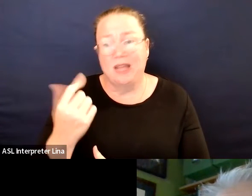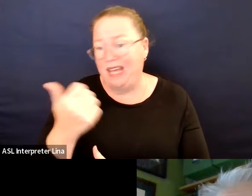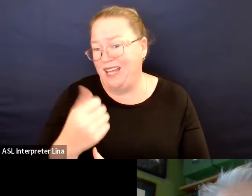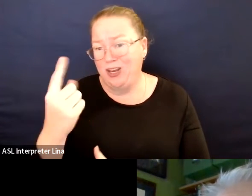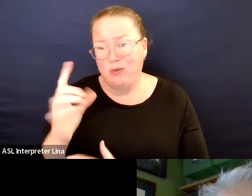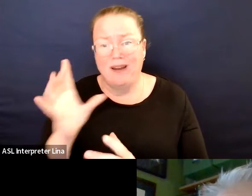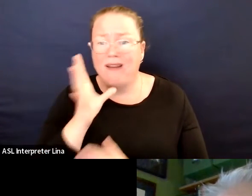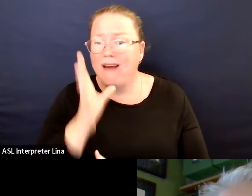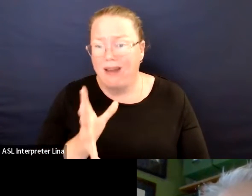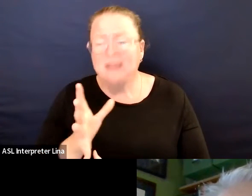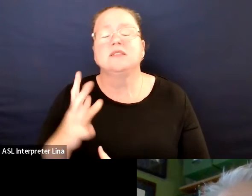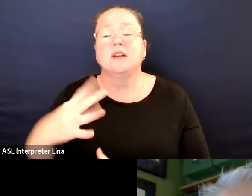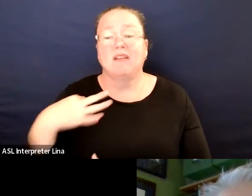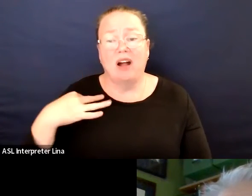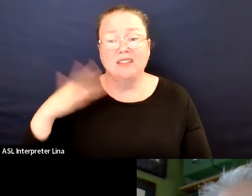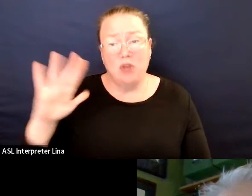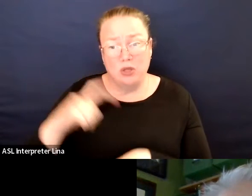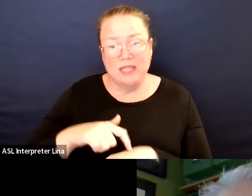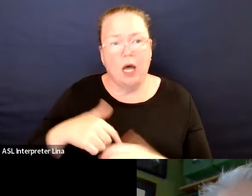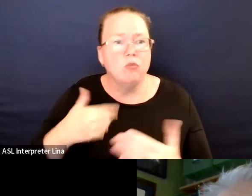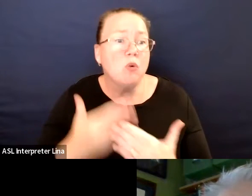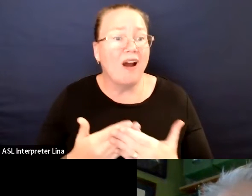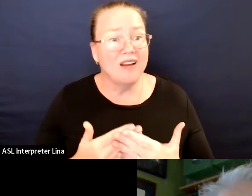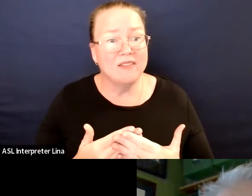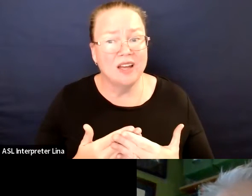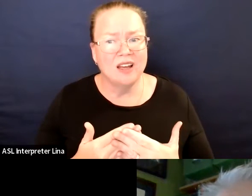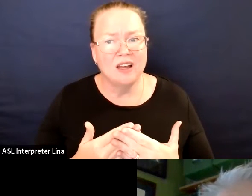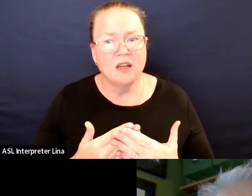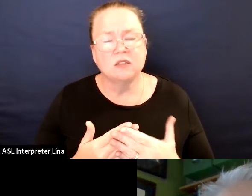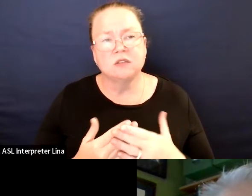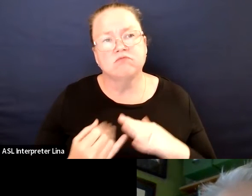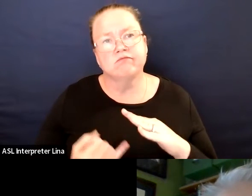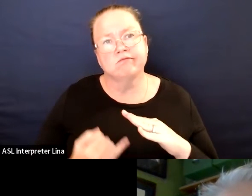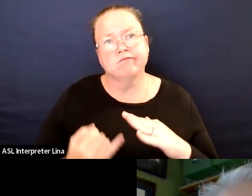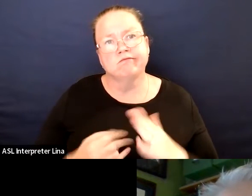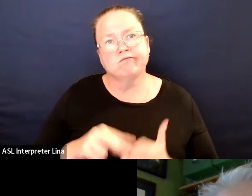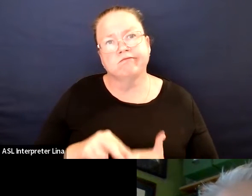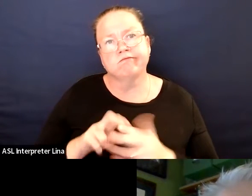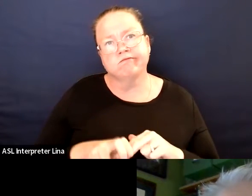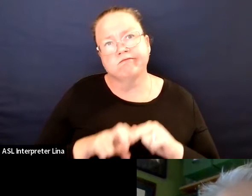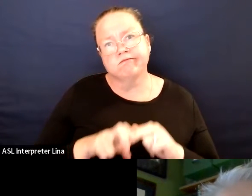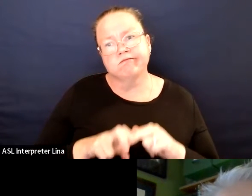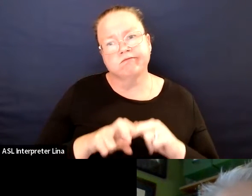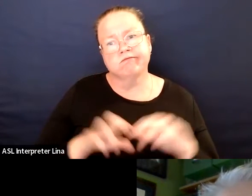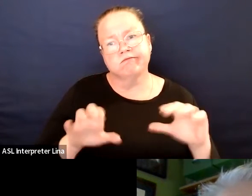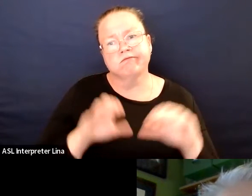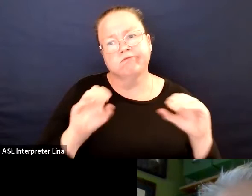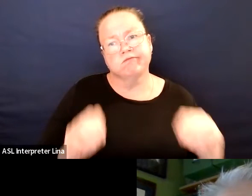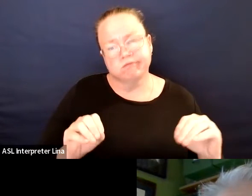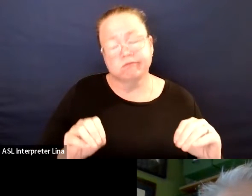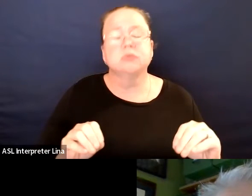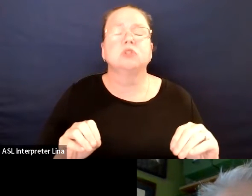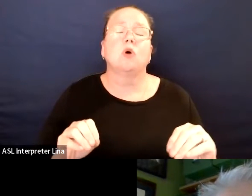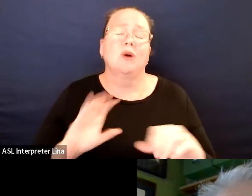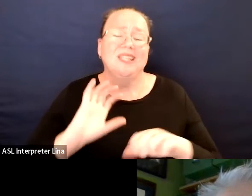to do is volunteer their time, and you get there and it's just idle time and you're sitting there doing nothing. So have